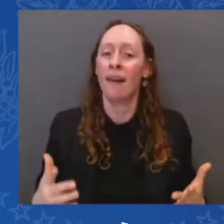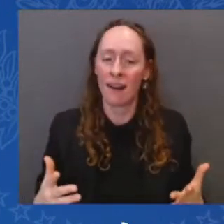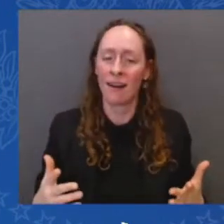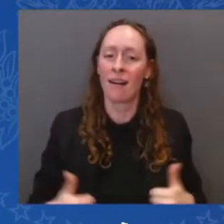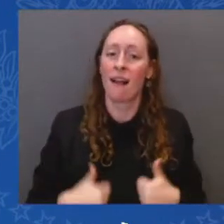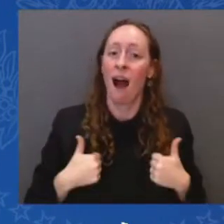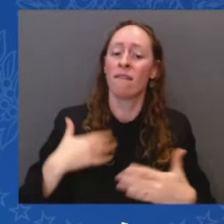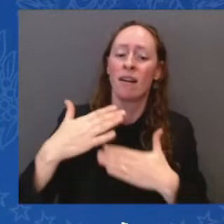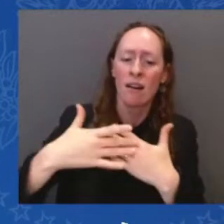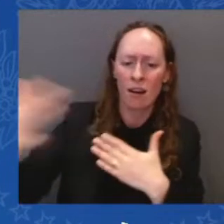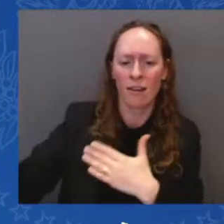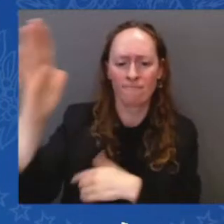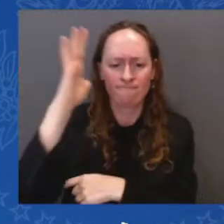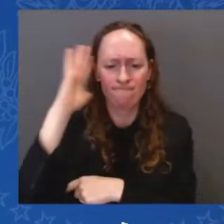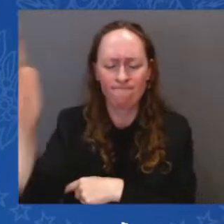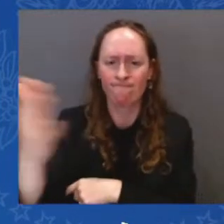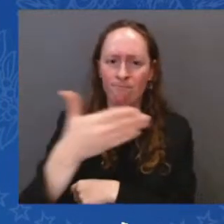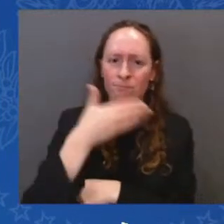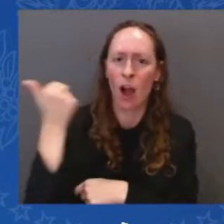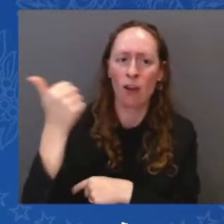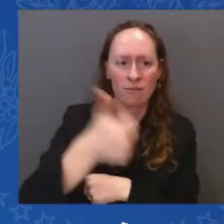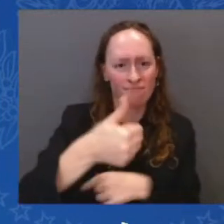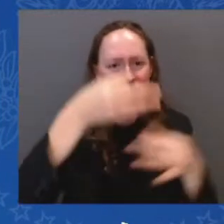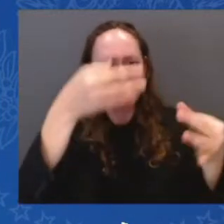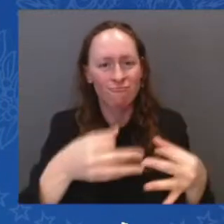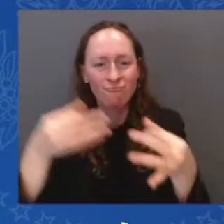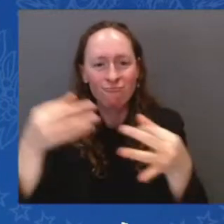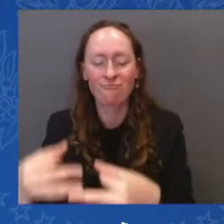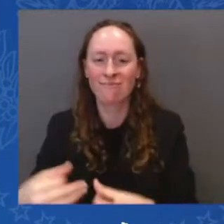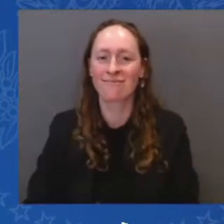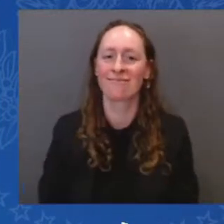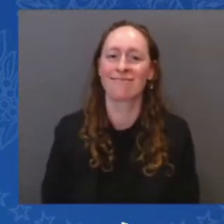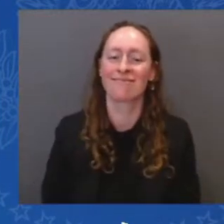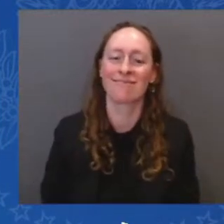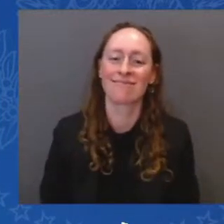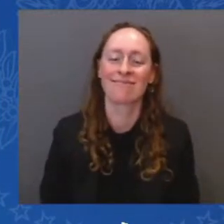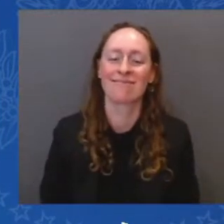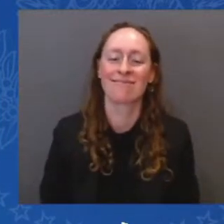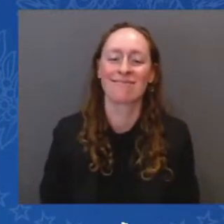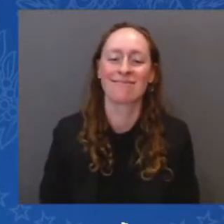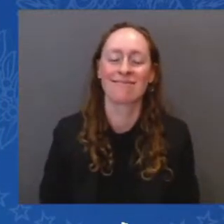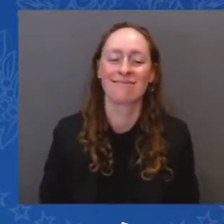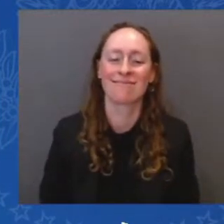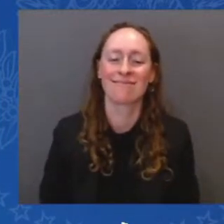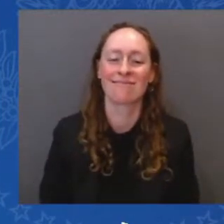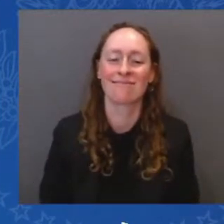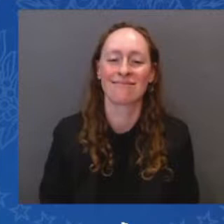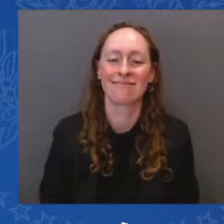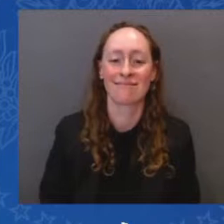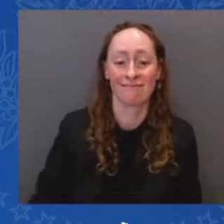his command had their own story, in his view, just as important as his.